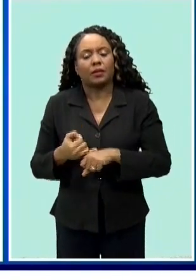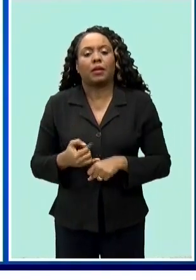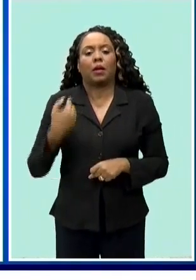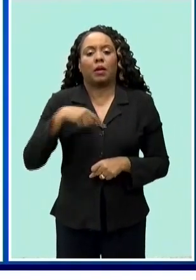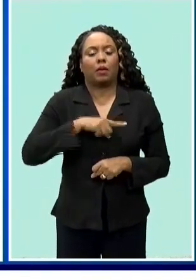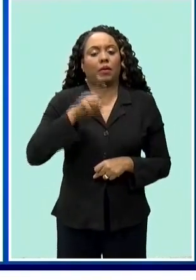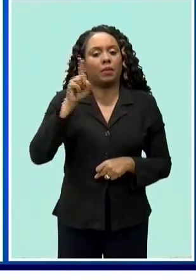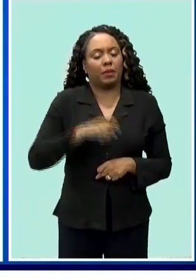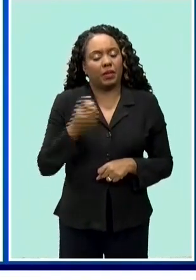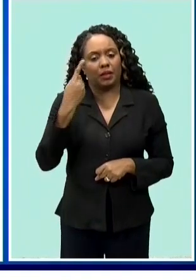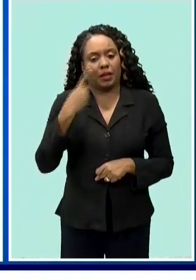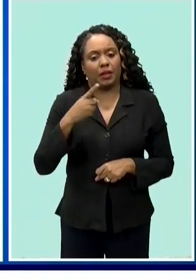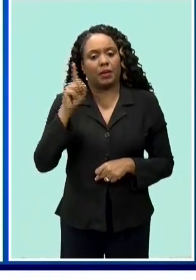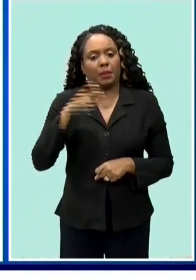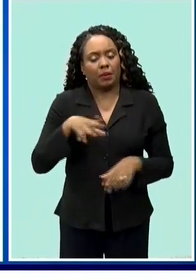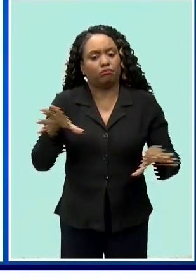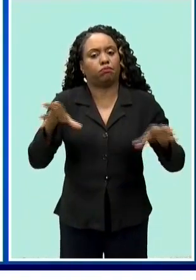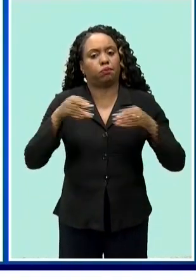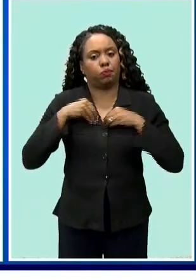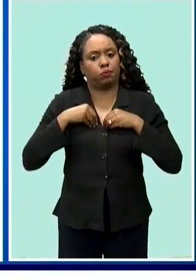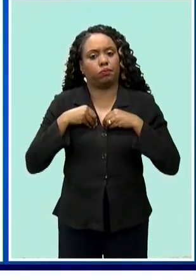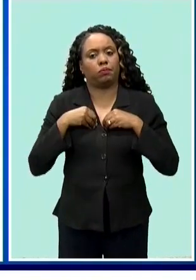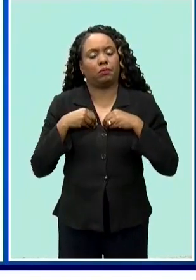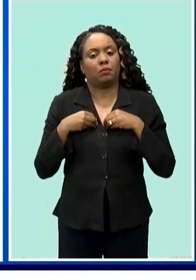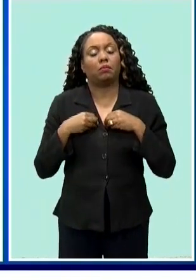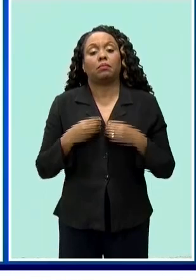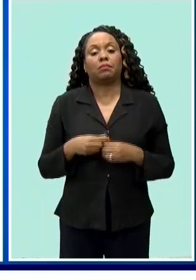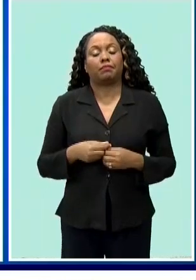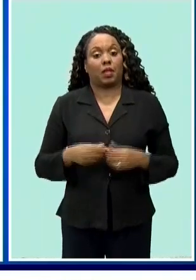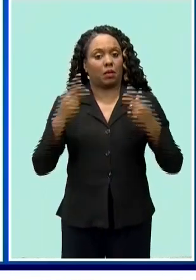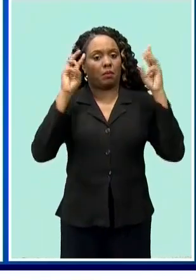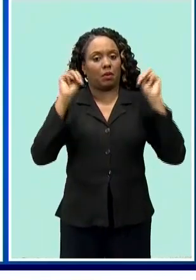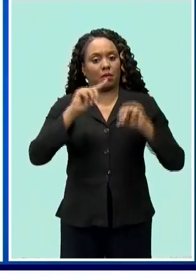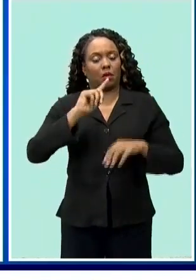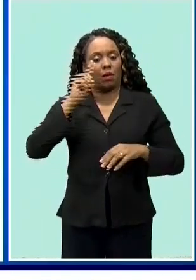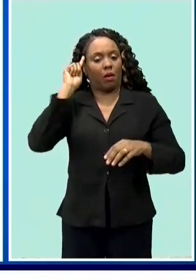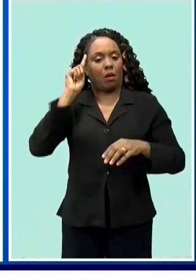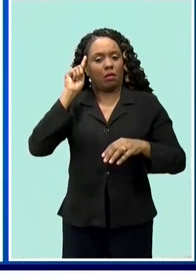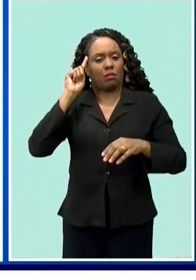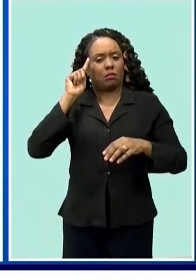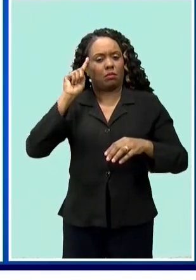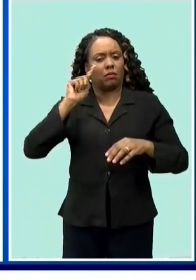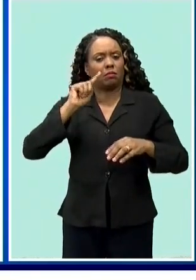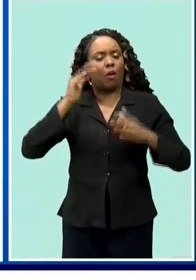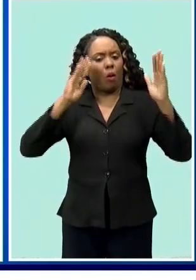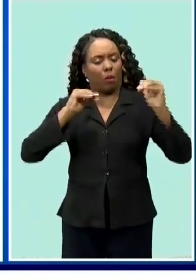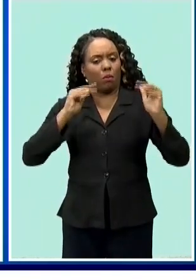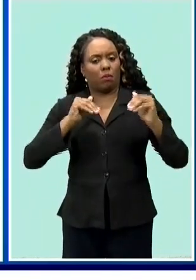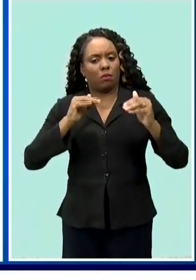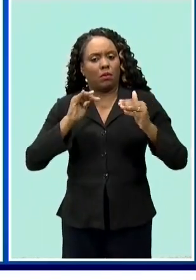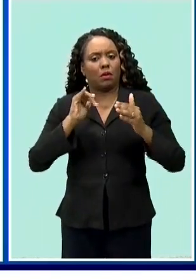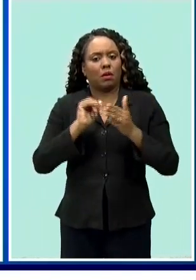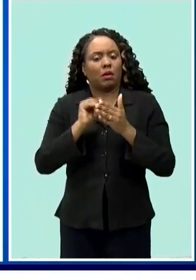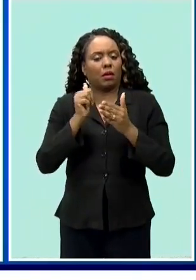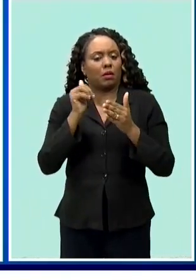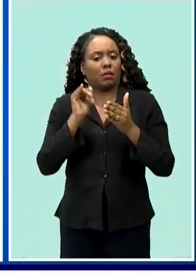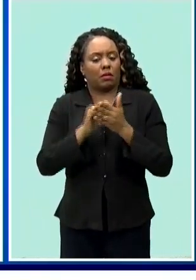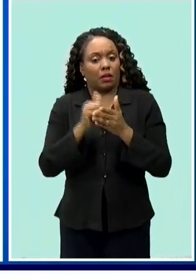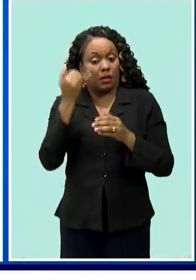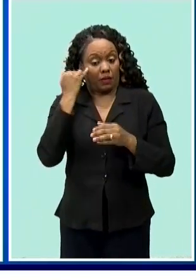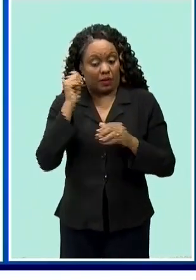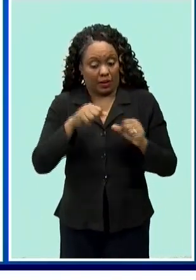embraced, and embraced with vigor. Prime Minister Mottley hopes that a proposal for changing the articles of the fund to allow this involvement by the